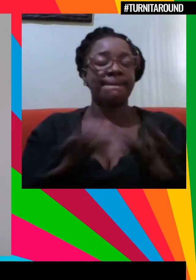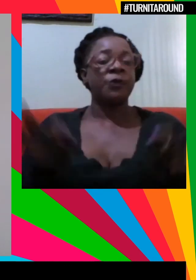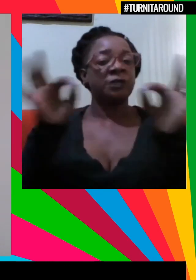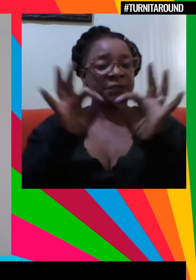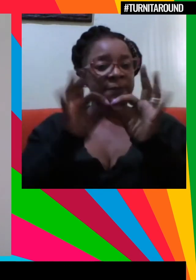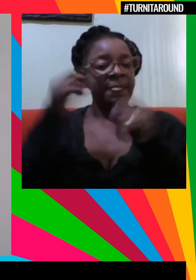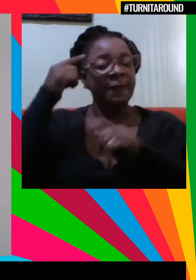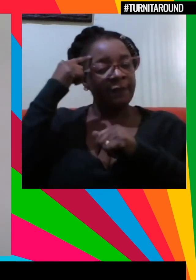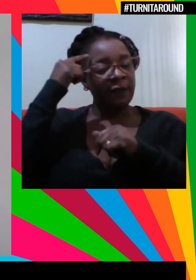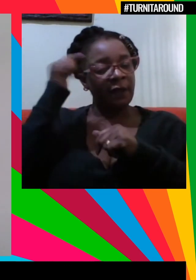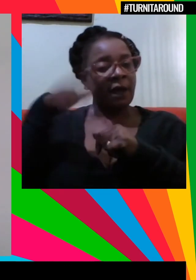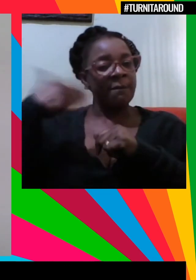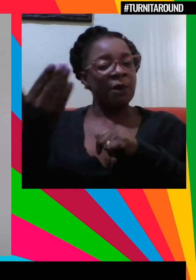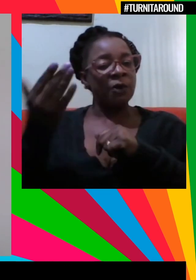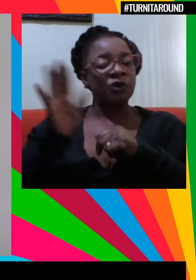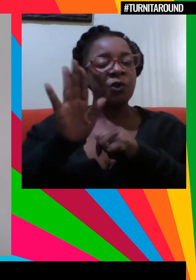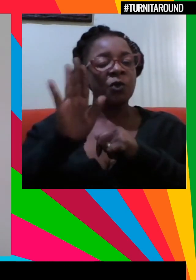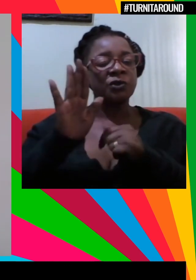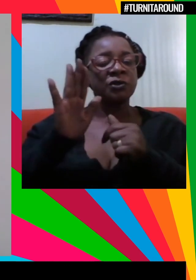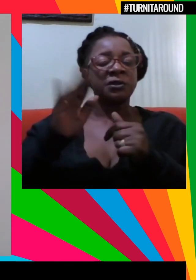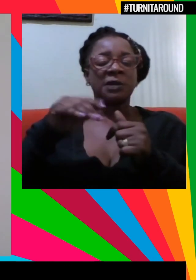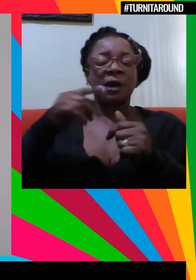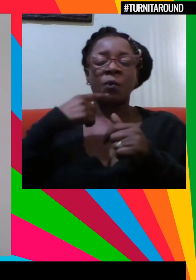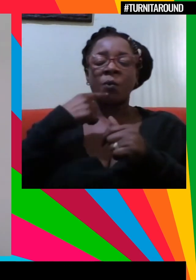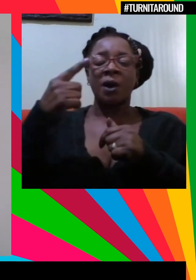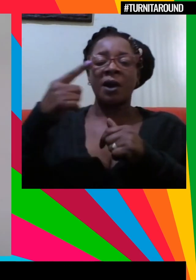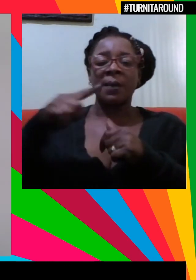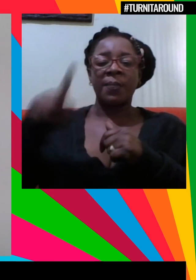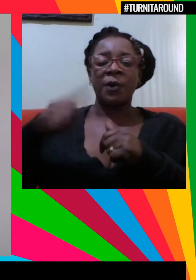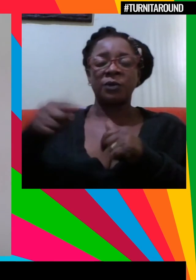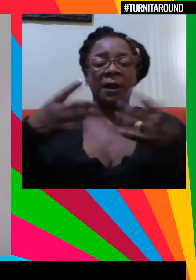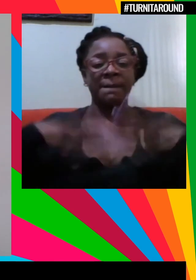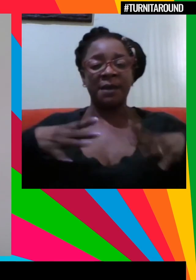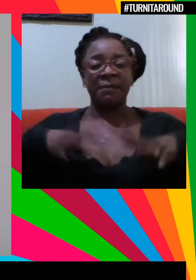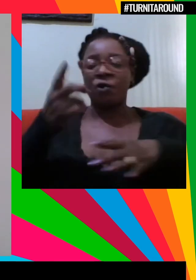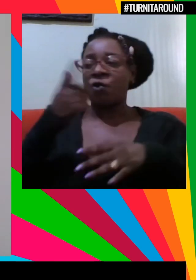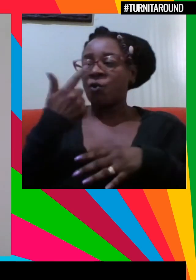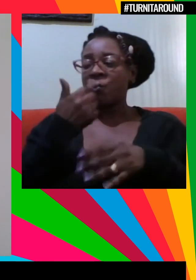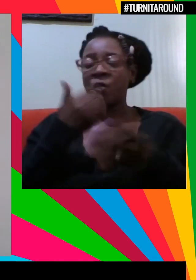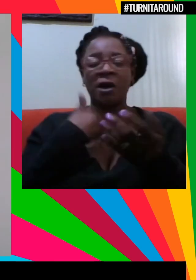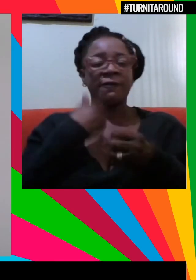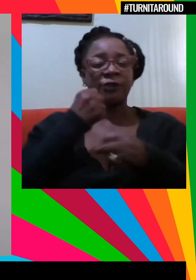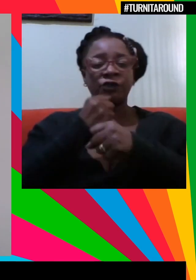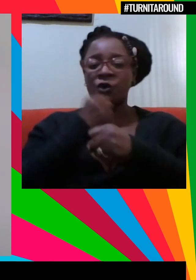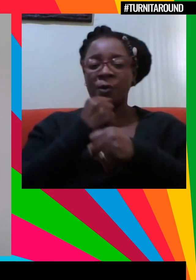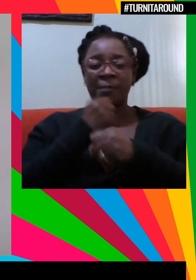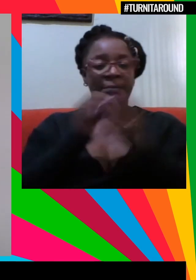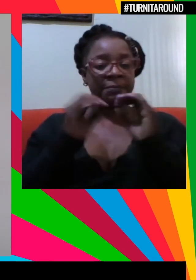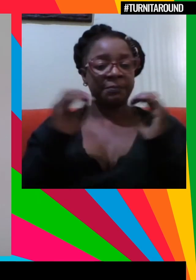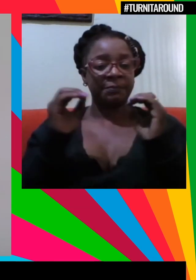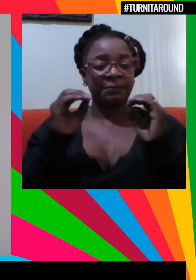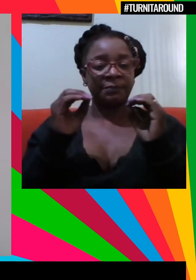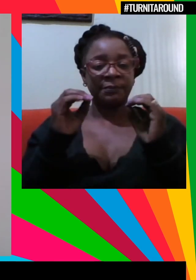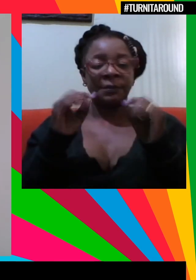these 100,000 people all over the world that don't have, you know, a job, but create it for